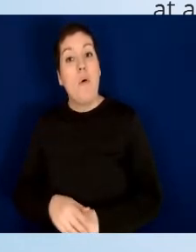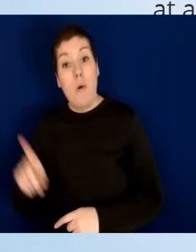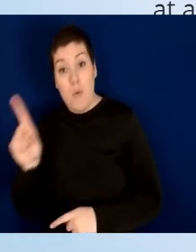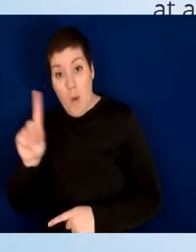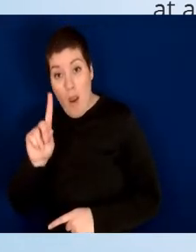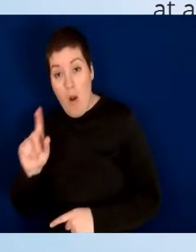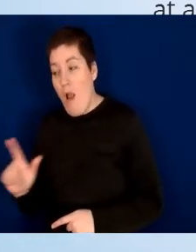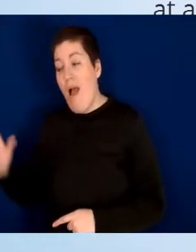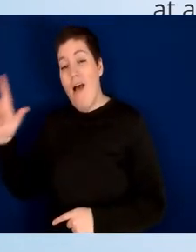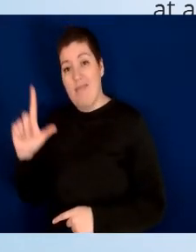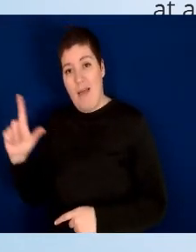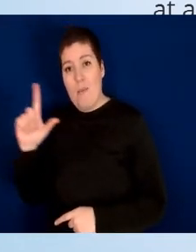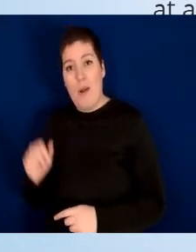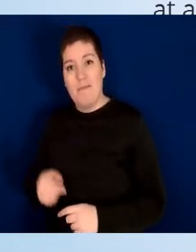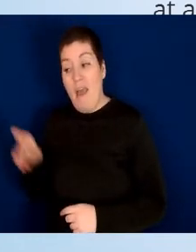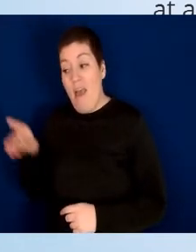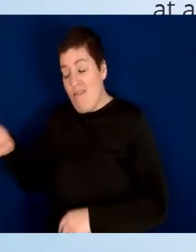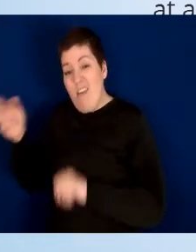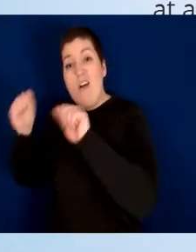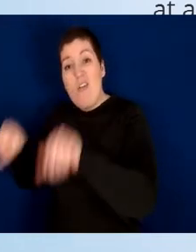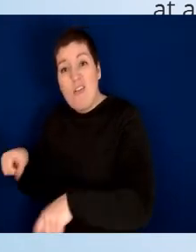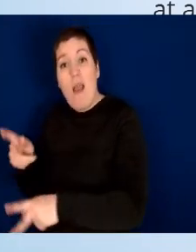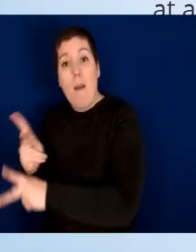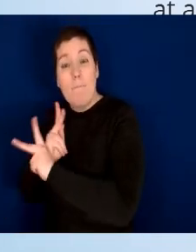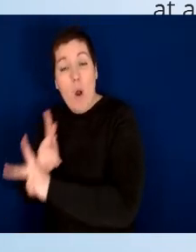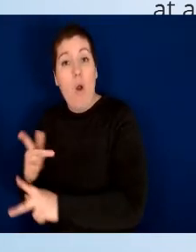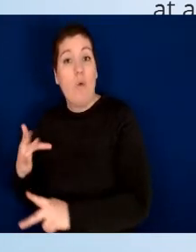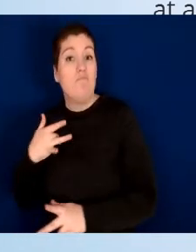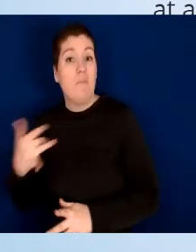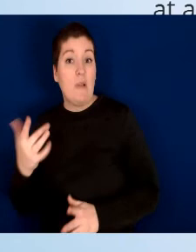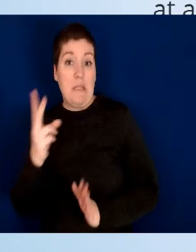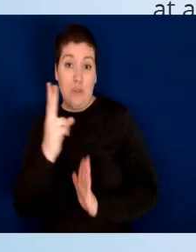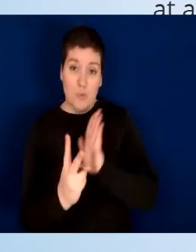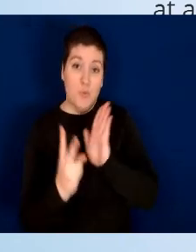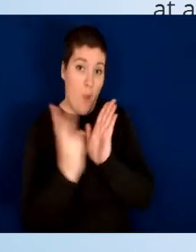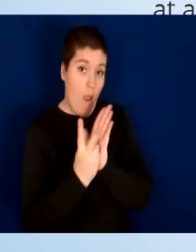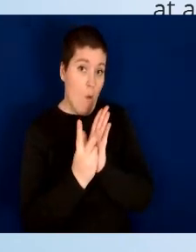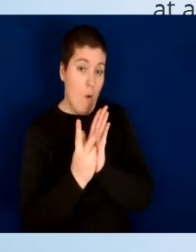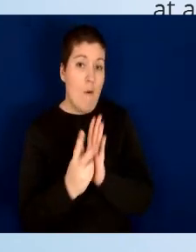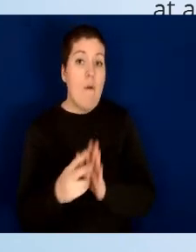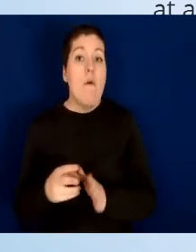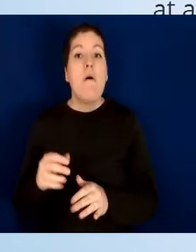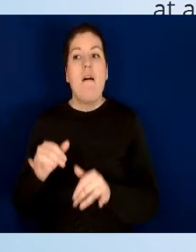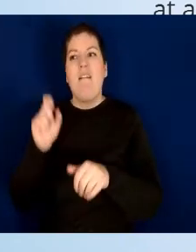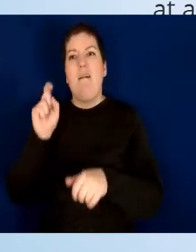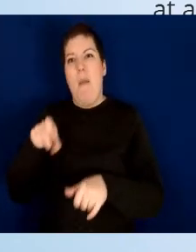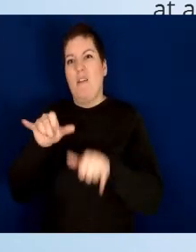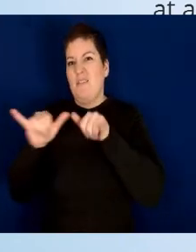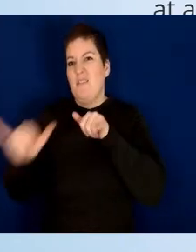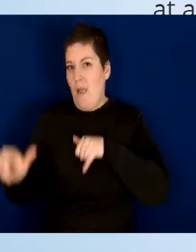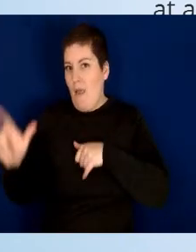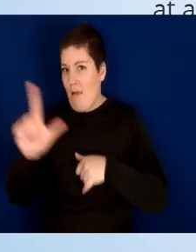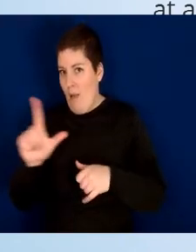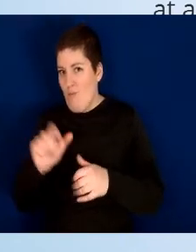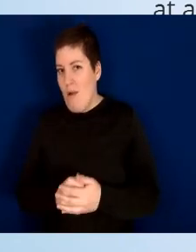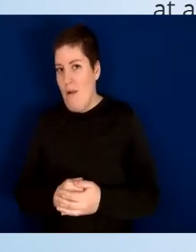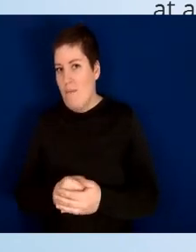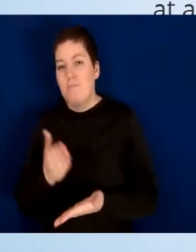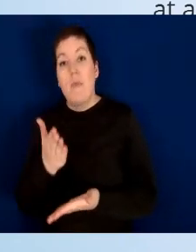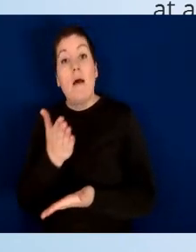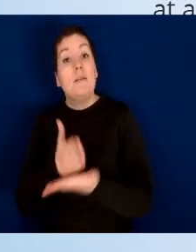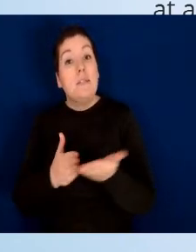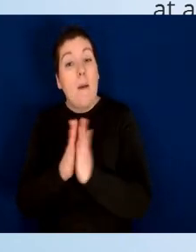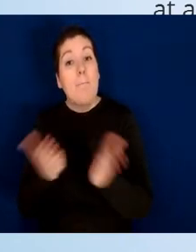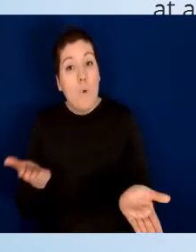reserve behind the main circulation desk. Reserve textbooks can only be used for 2 hours in the library. They can't be taken